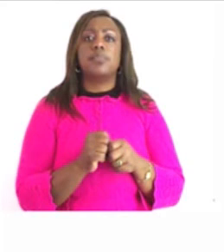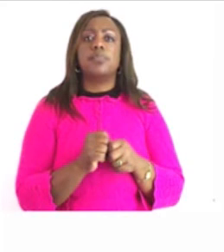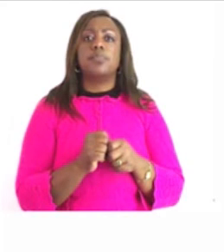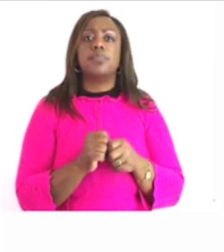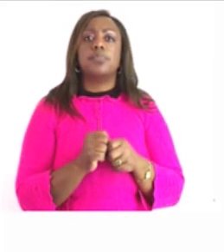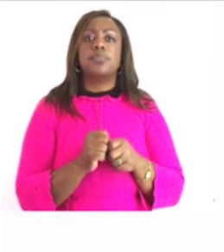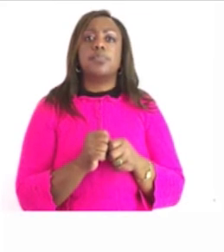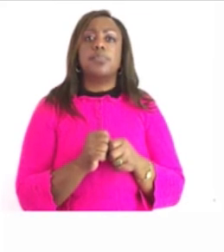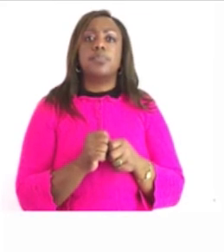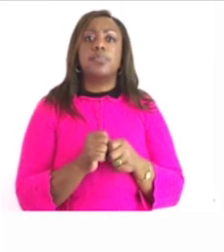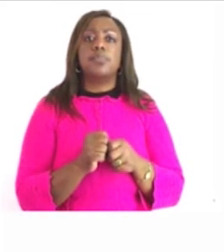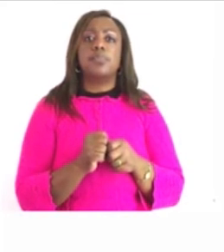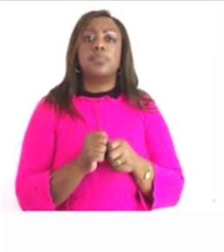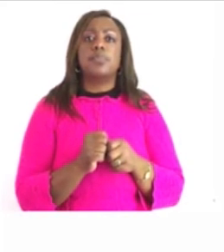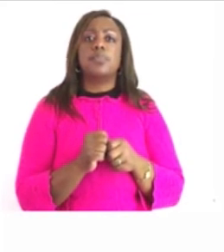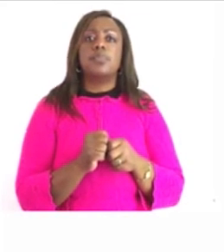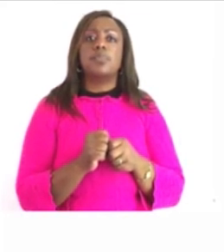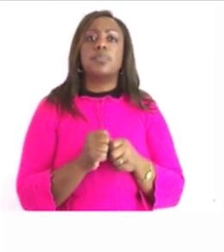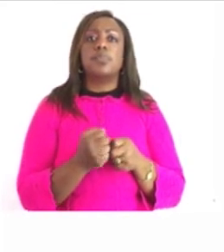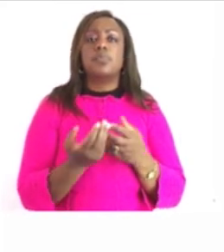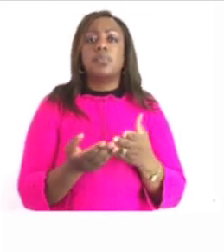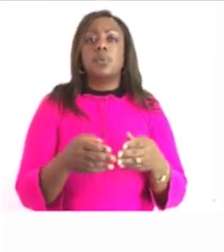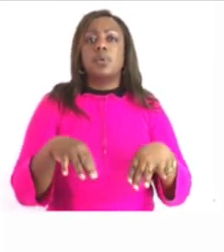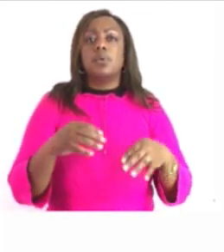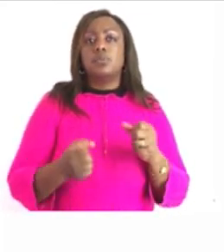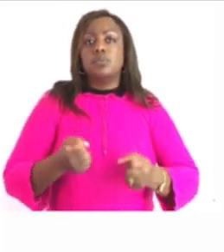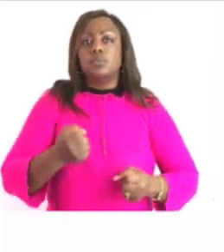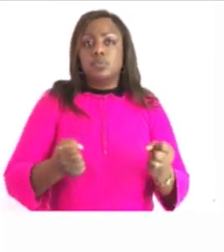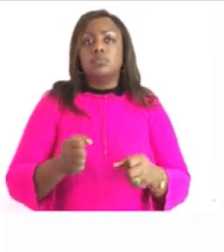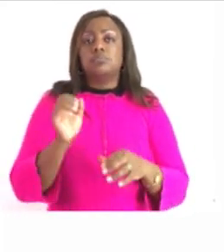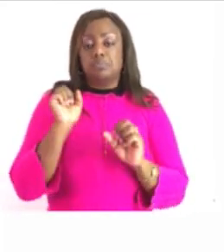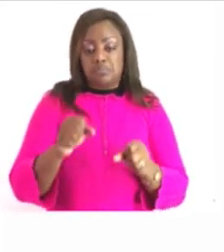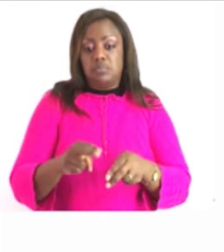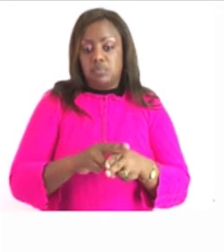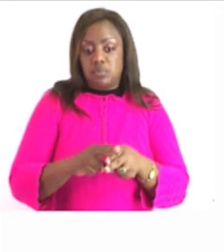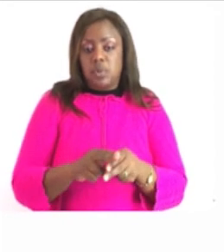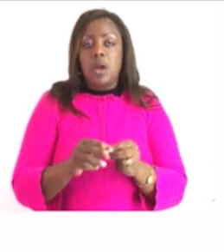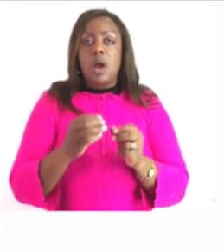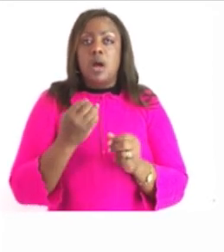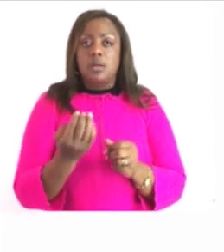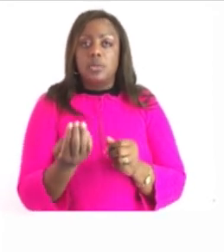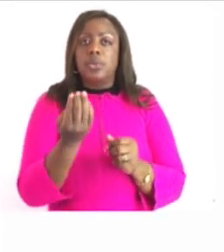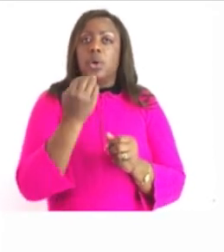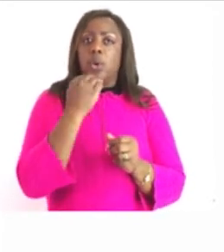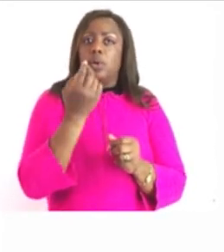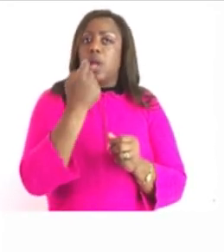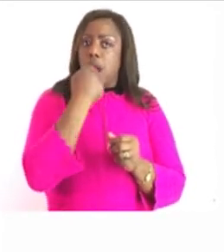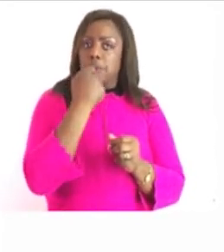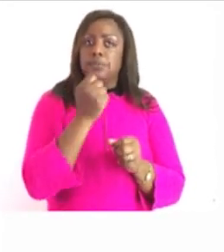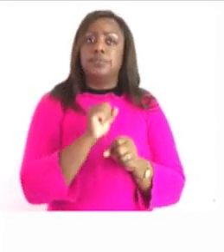For example, when you run or when you're having flu, for example, you realize that you normally breathe through your